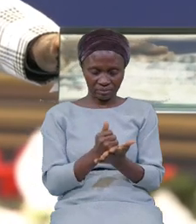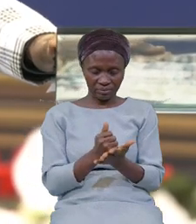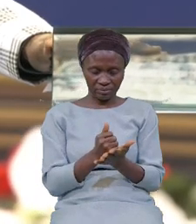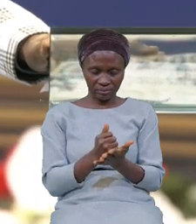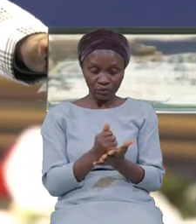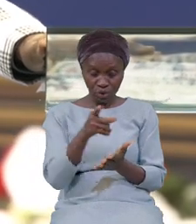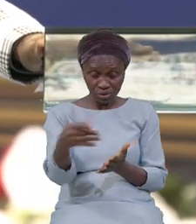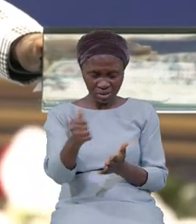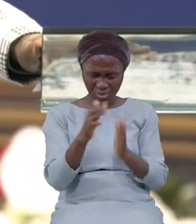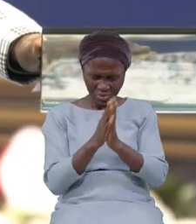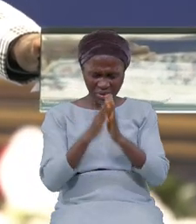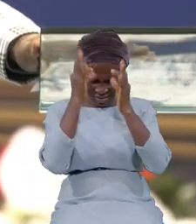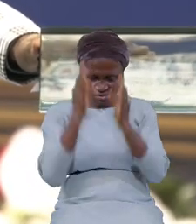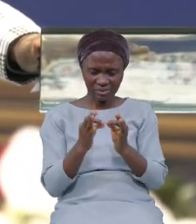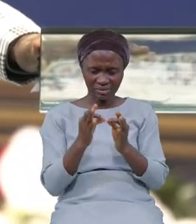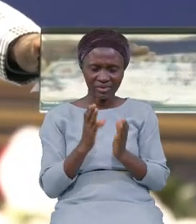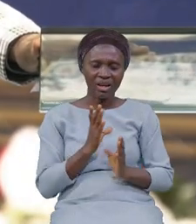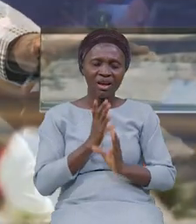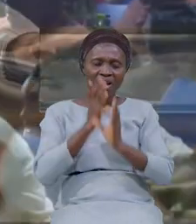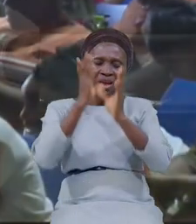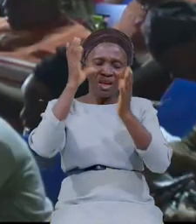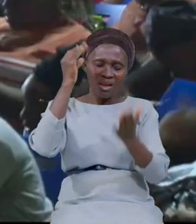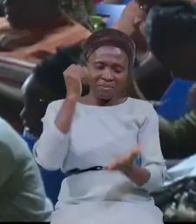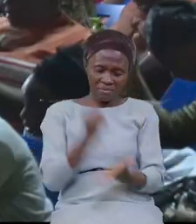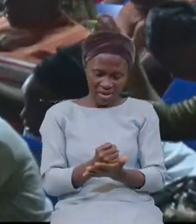A determined amen.